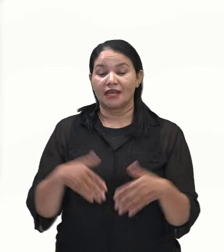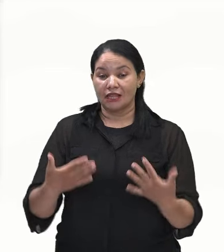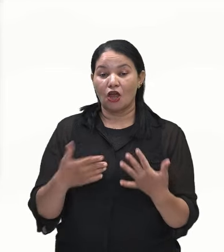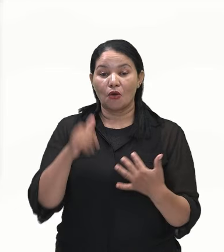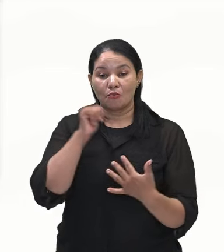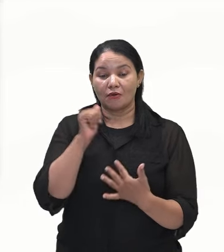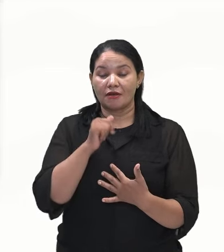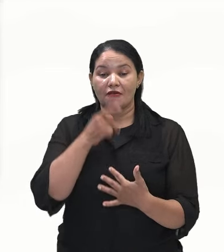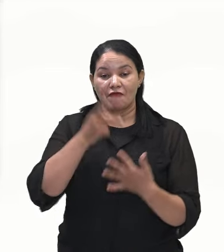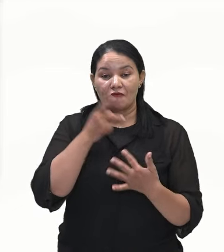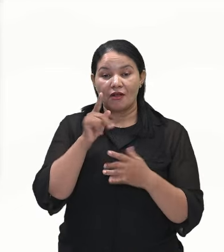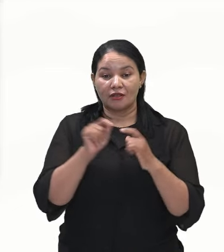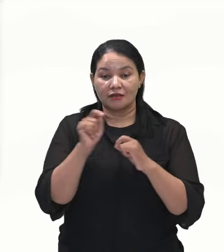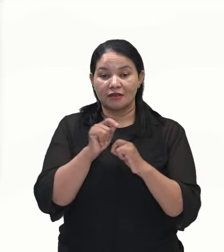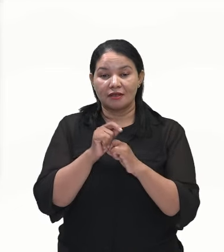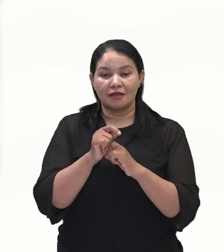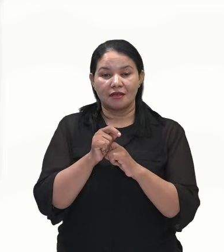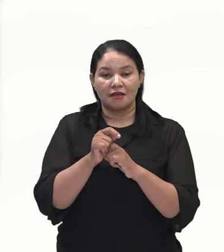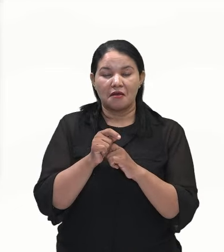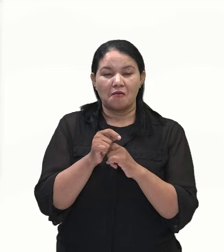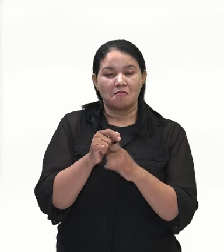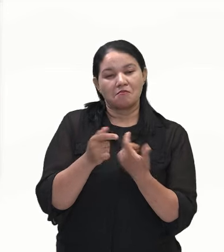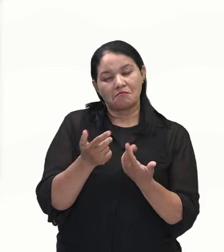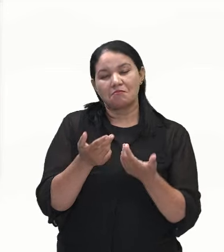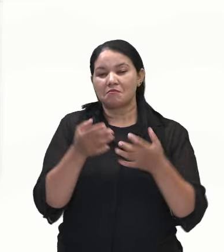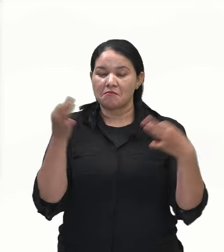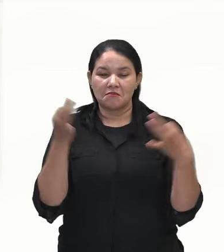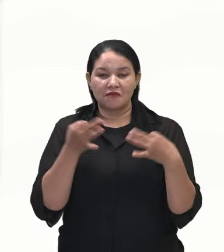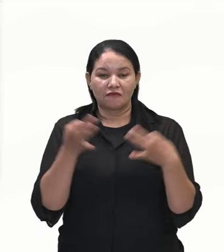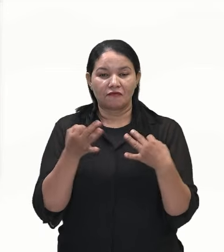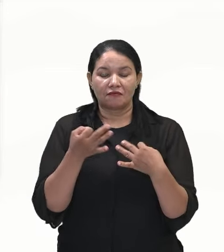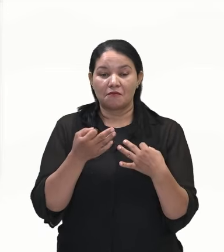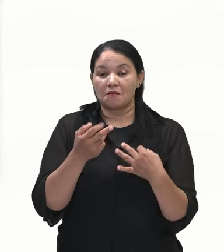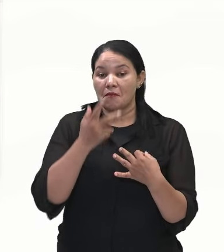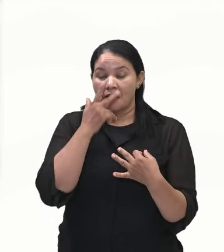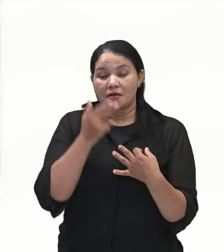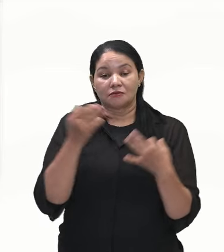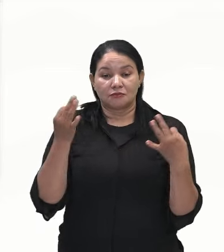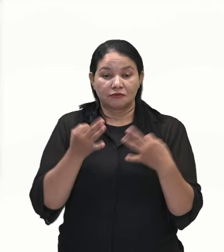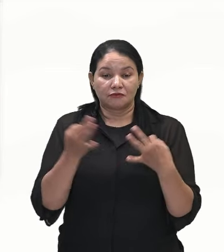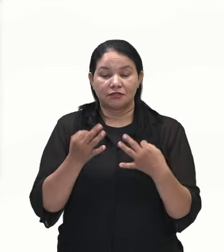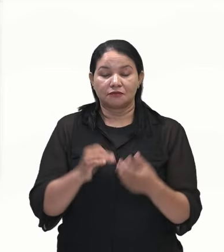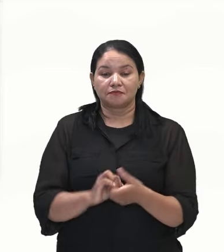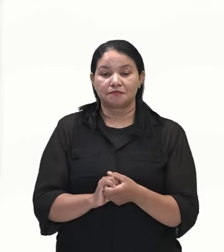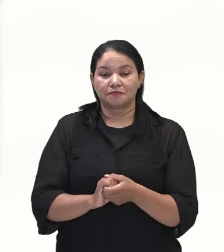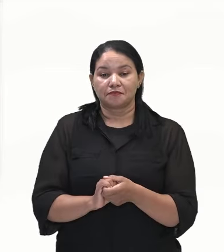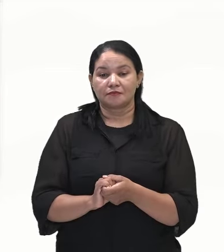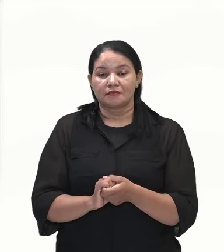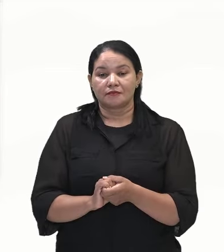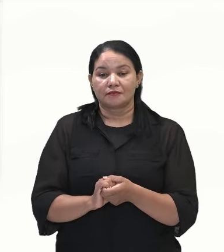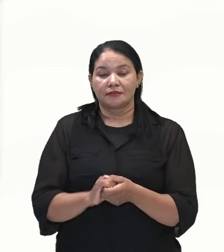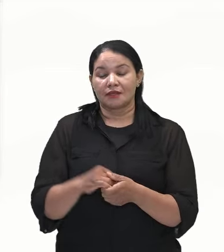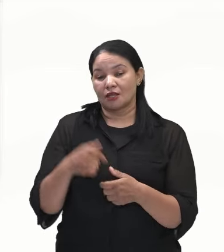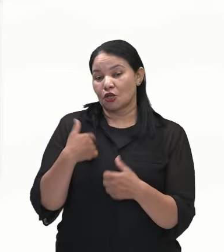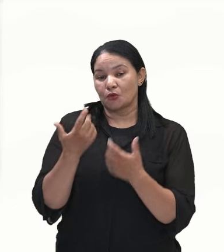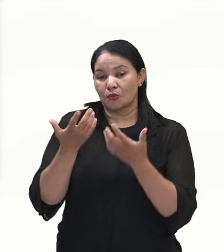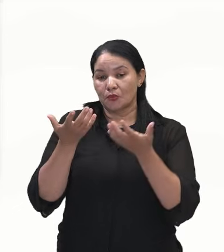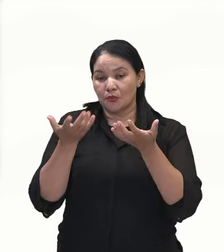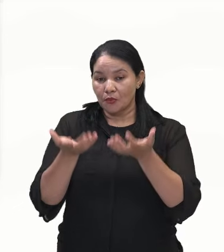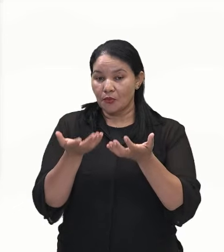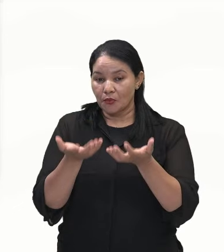isso parece perfeito, parece incrível. I've been wanting, eu quero, né? Eu